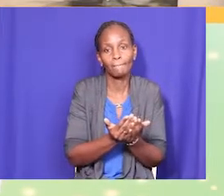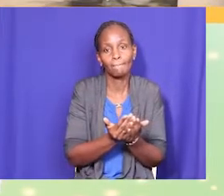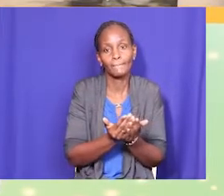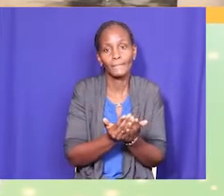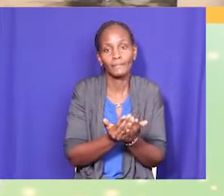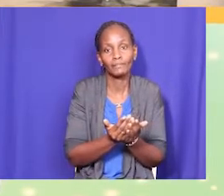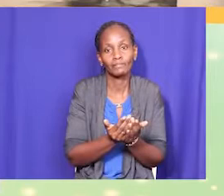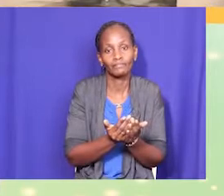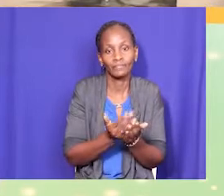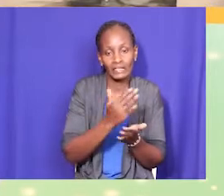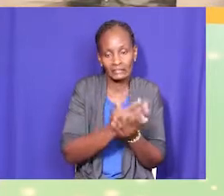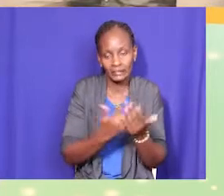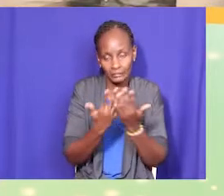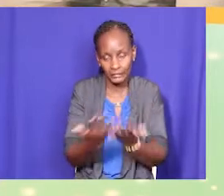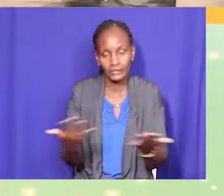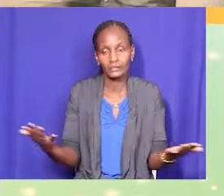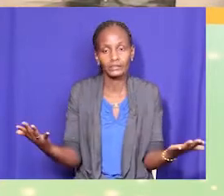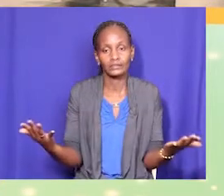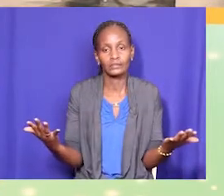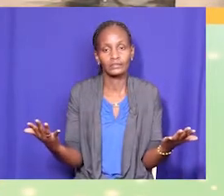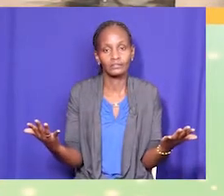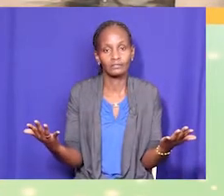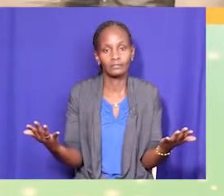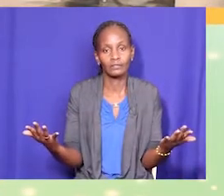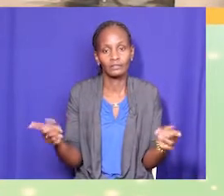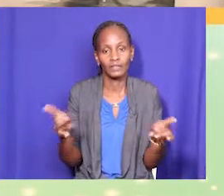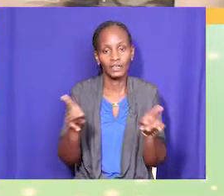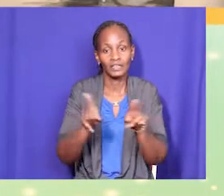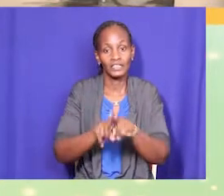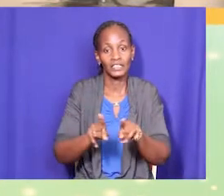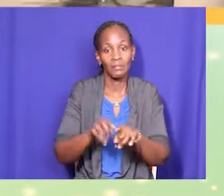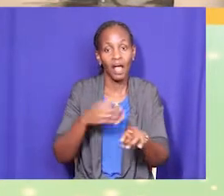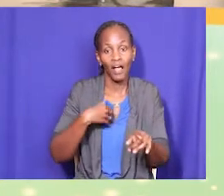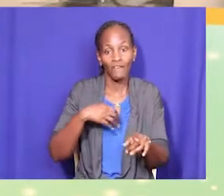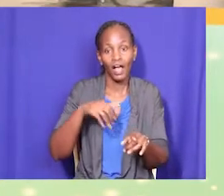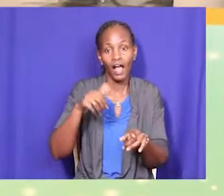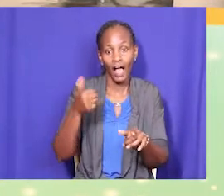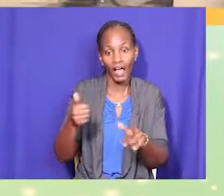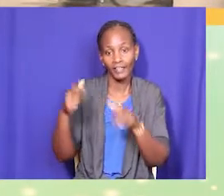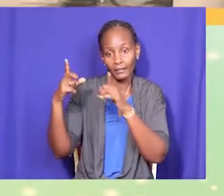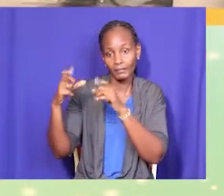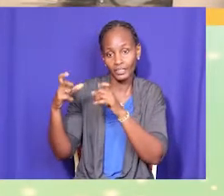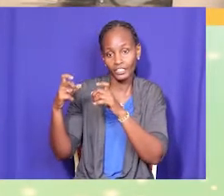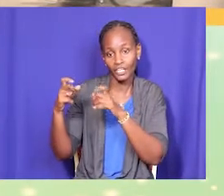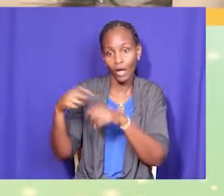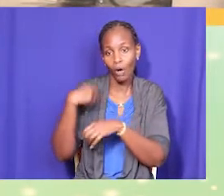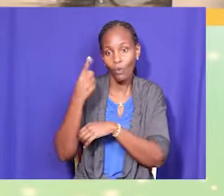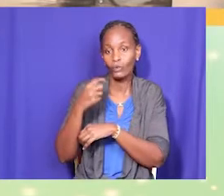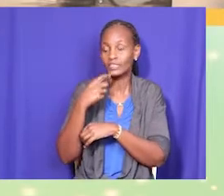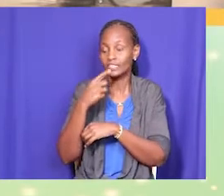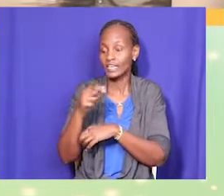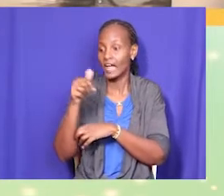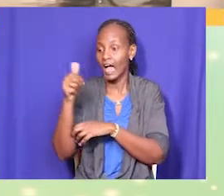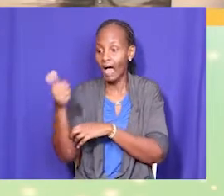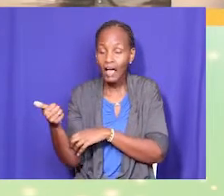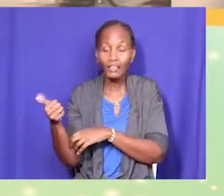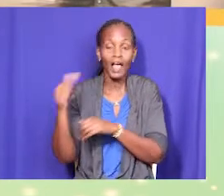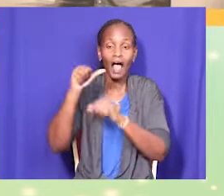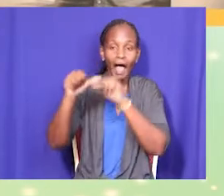some goods. And there's even one who is telling someone